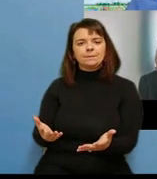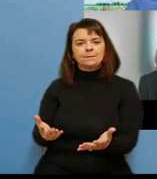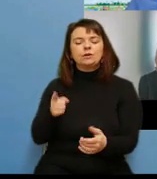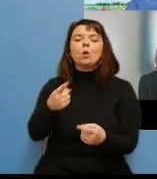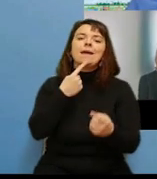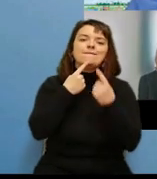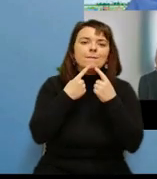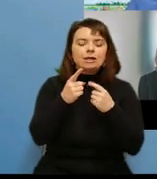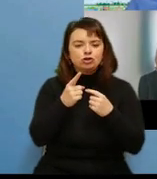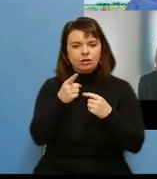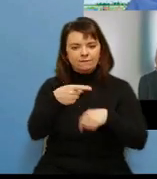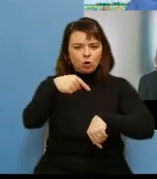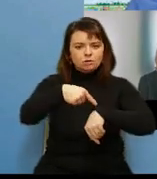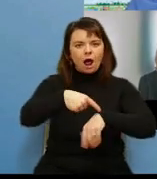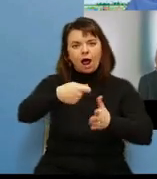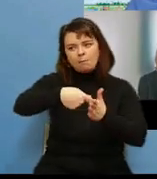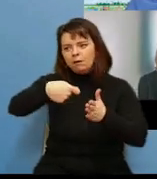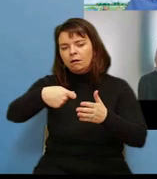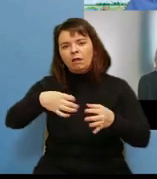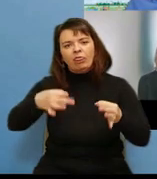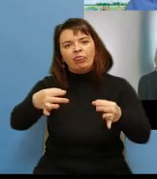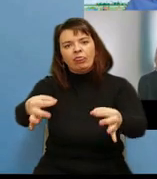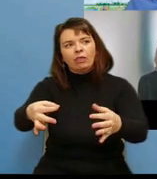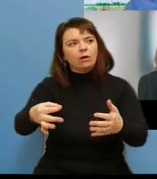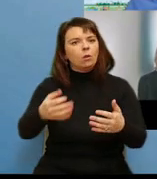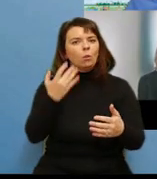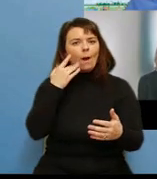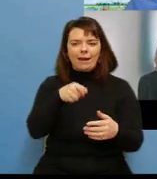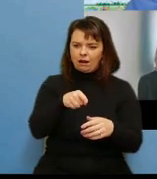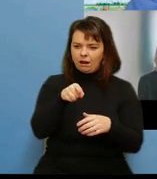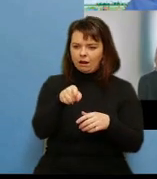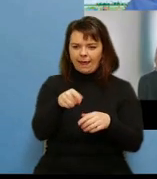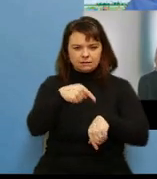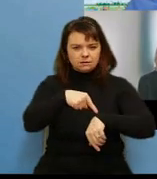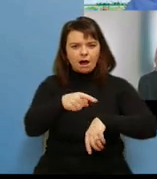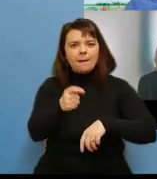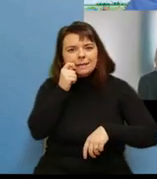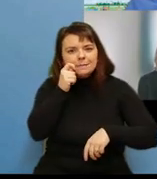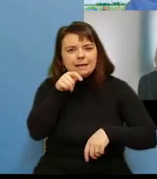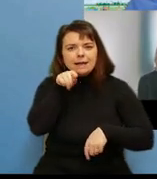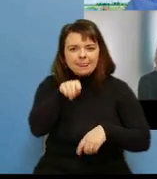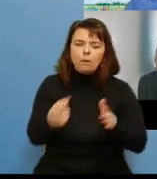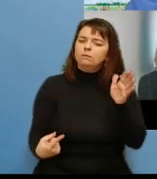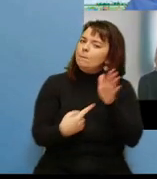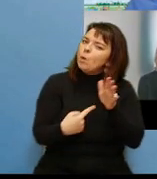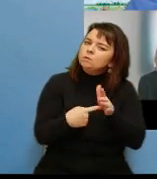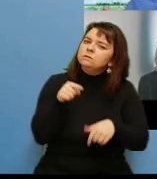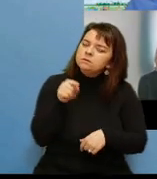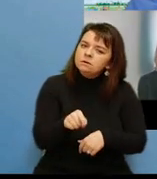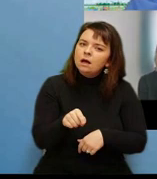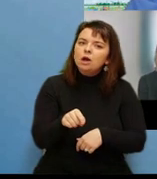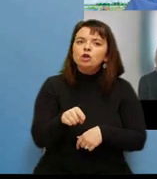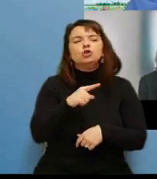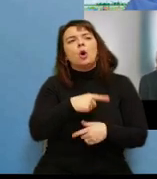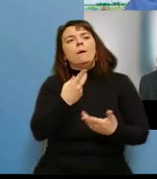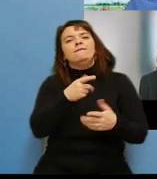as re-inspection hasn't happened. And I think the information about the sort of time lags and when people were inspected